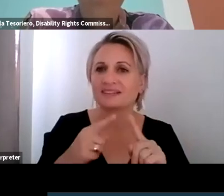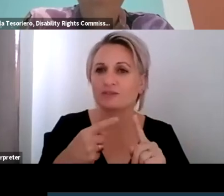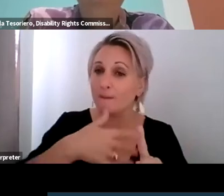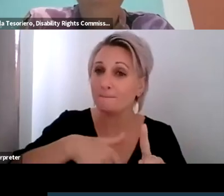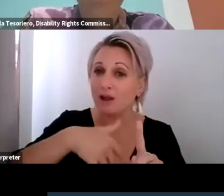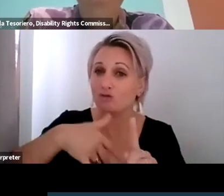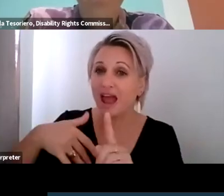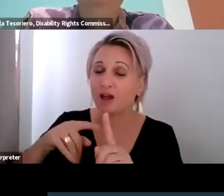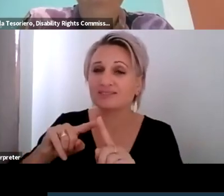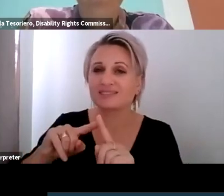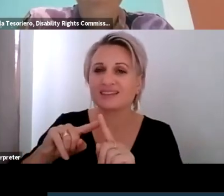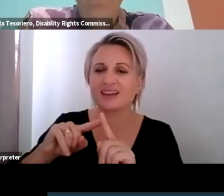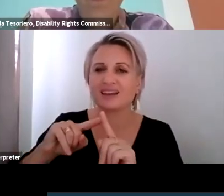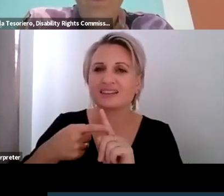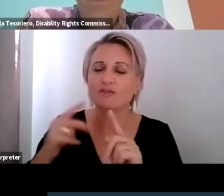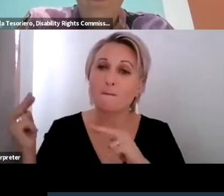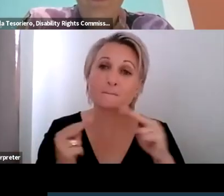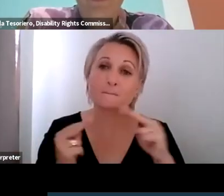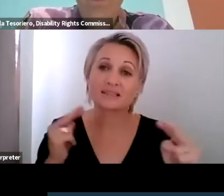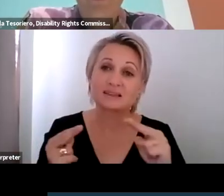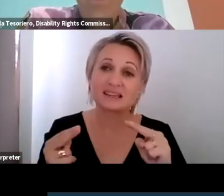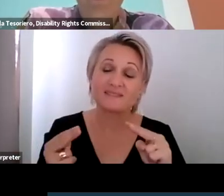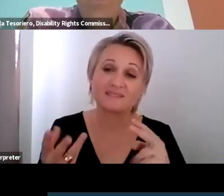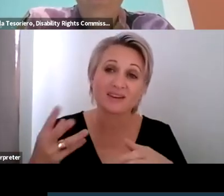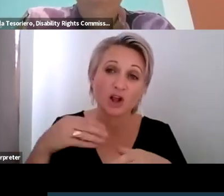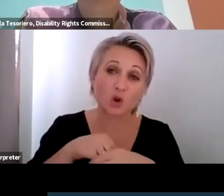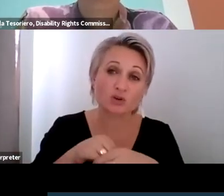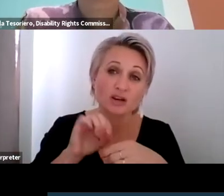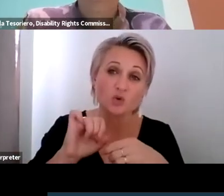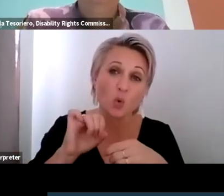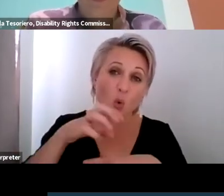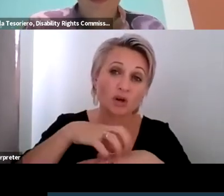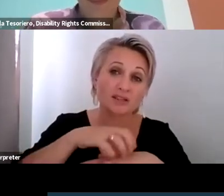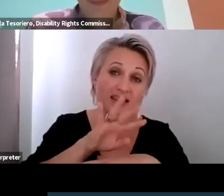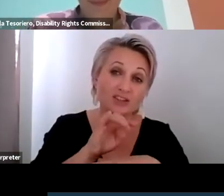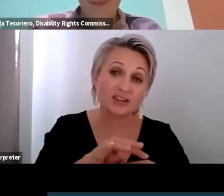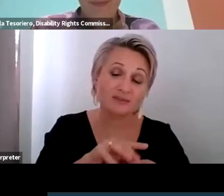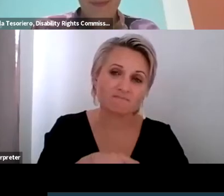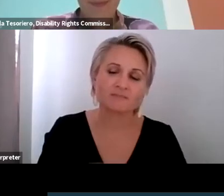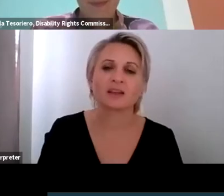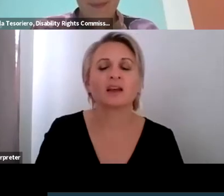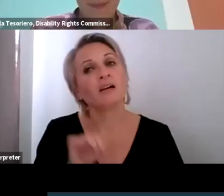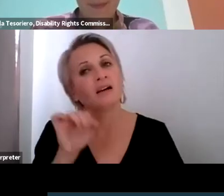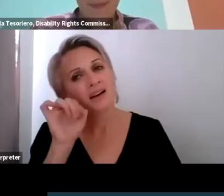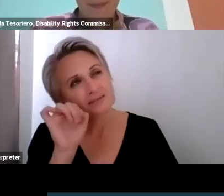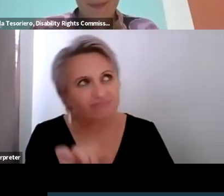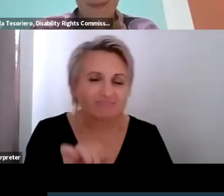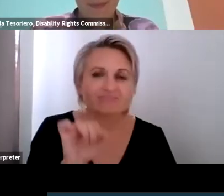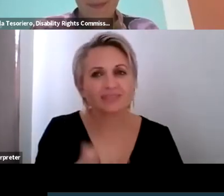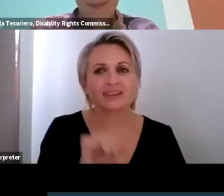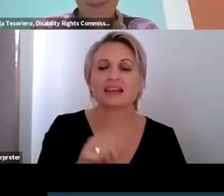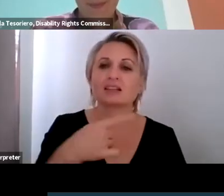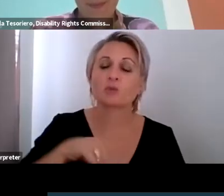say, to start with, it was somewhat accidental in the sense that we started with a really strong focus